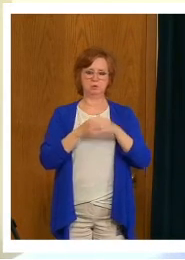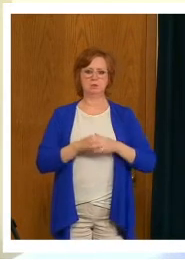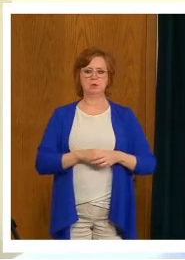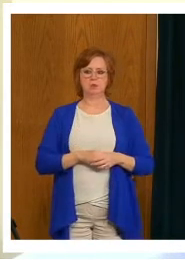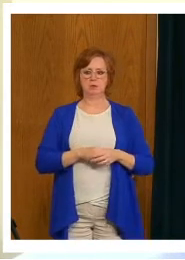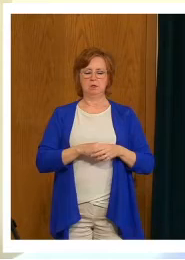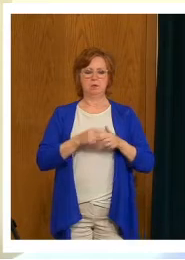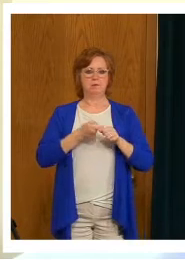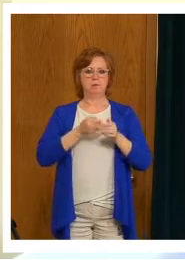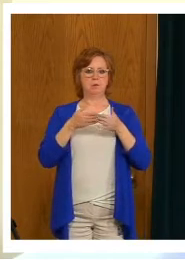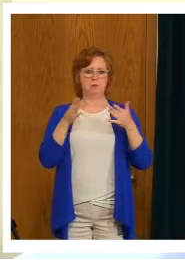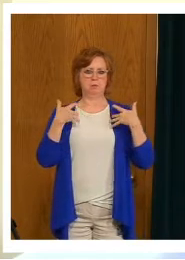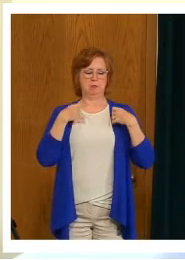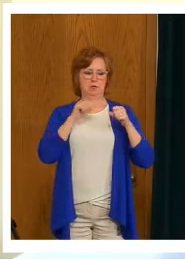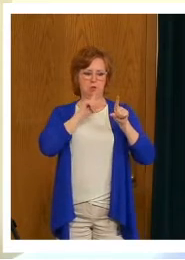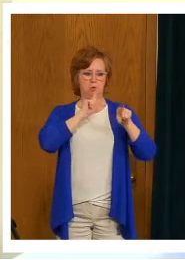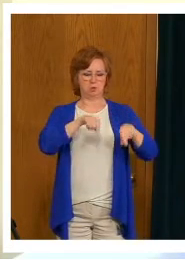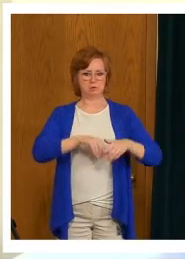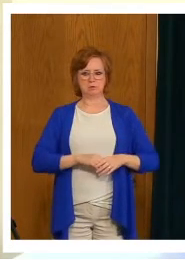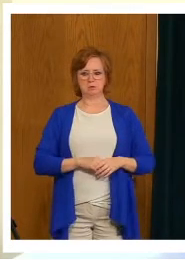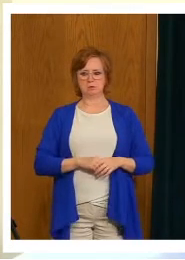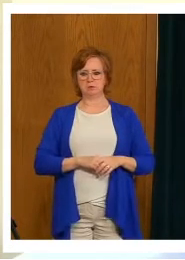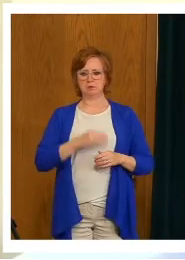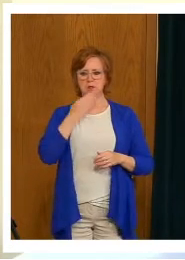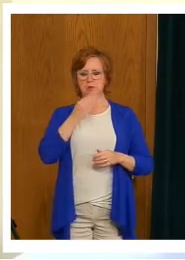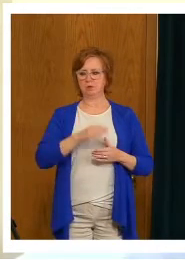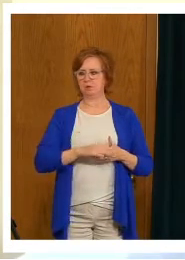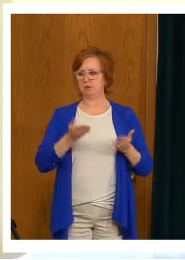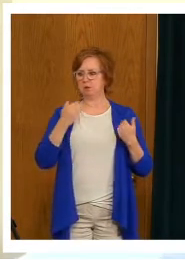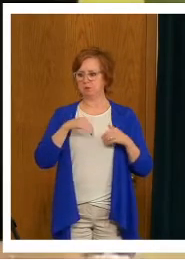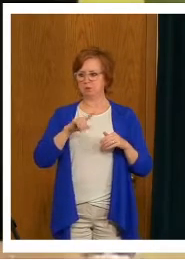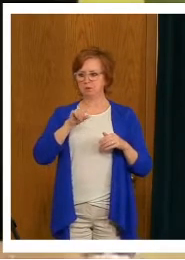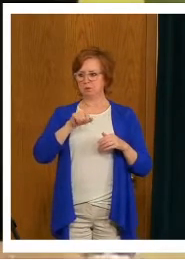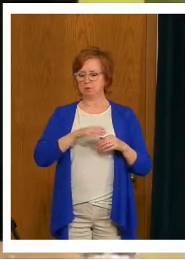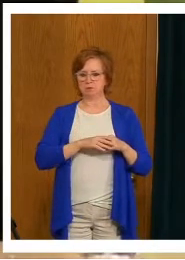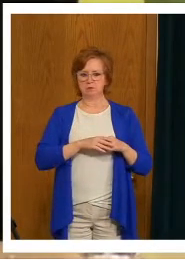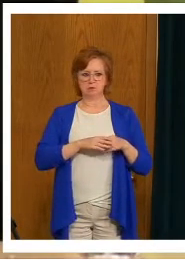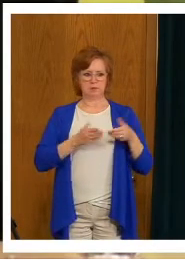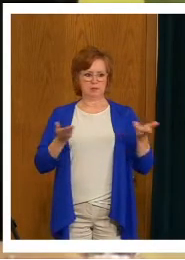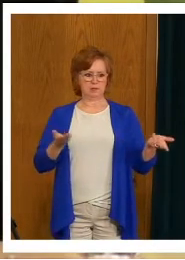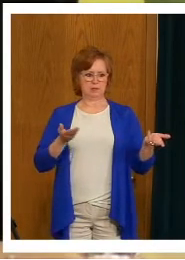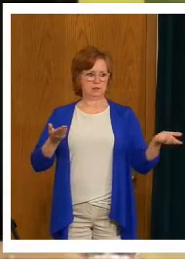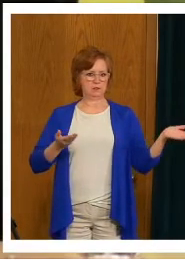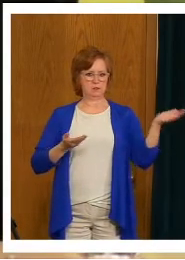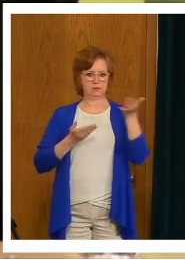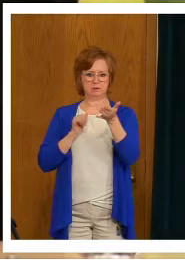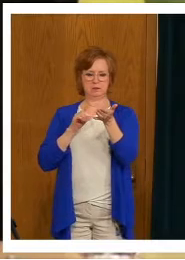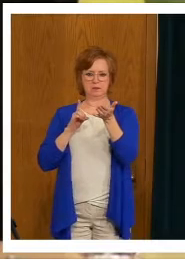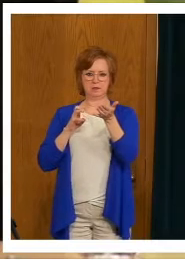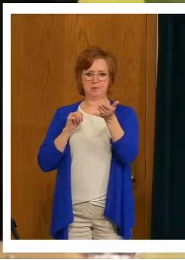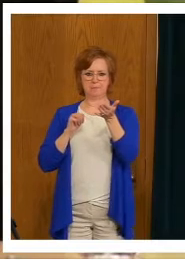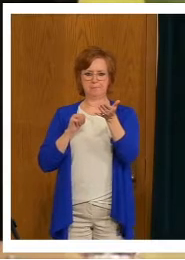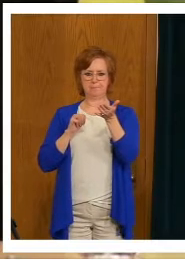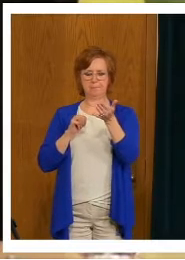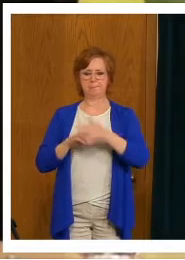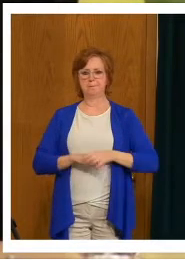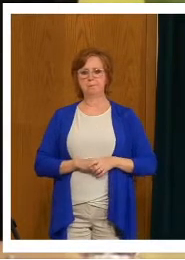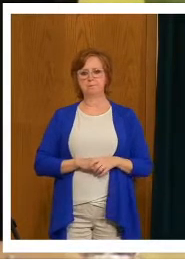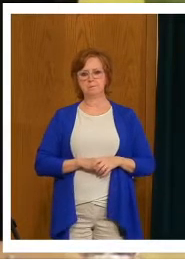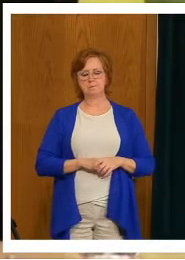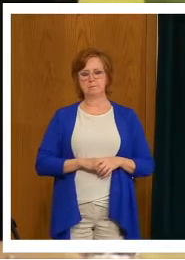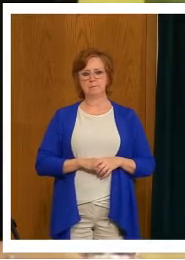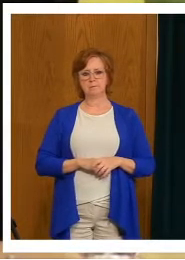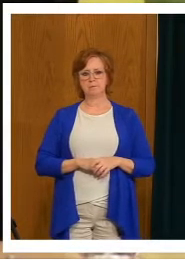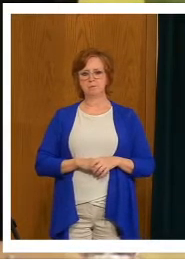going to be critical going forward. Thank you. We'll take another question in the room. Adam? What do